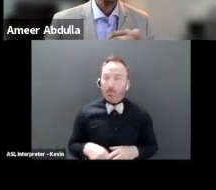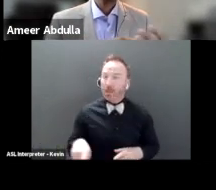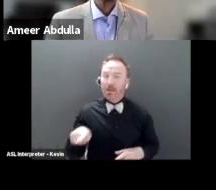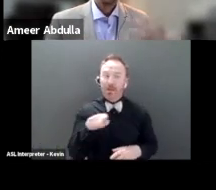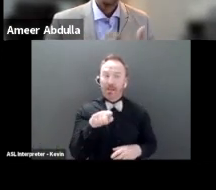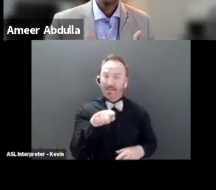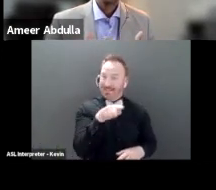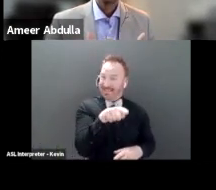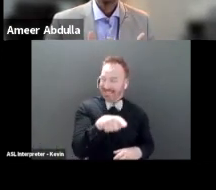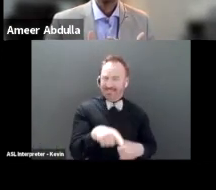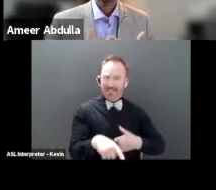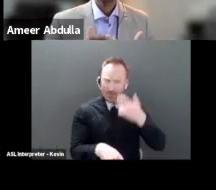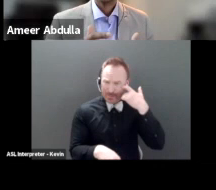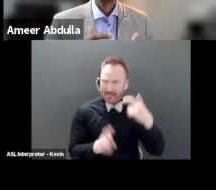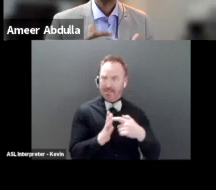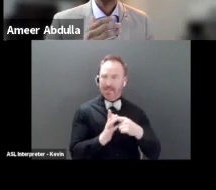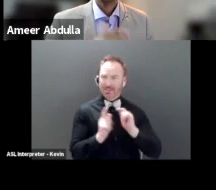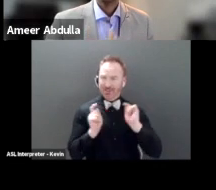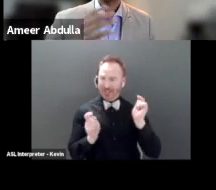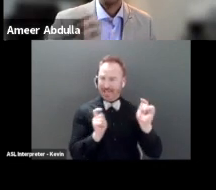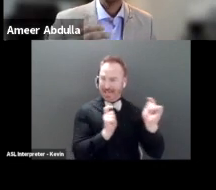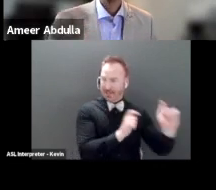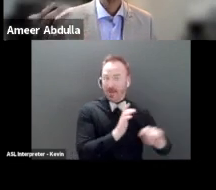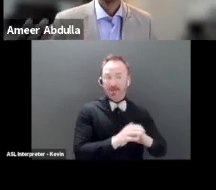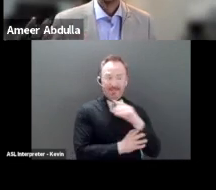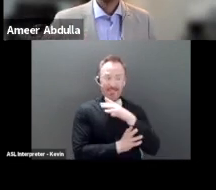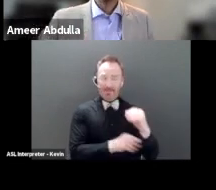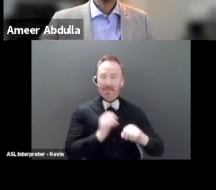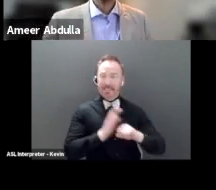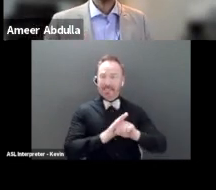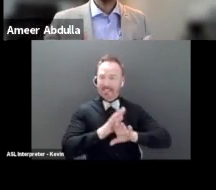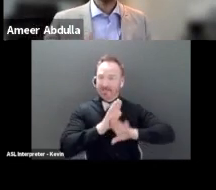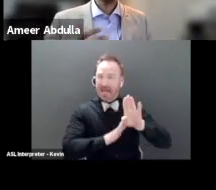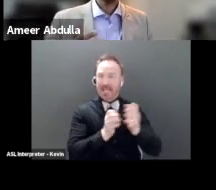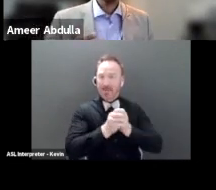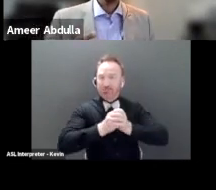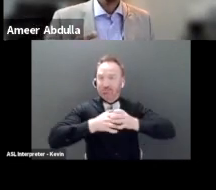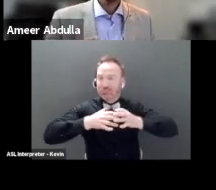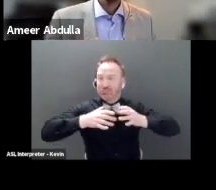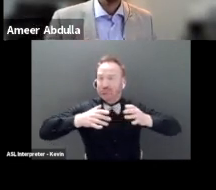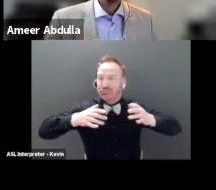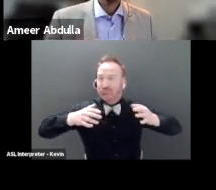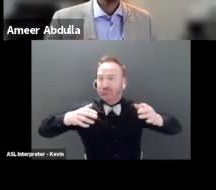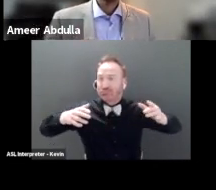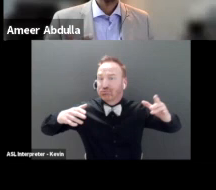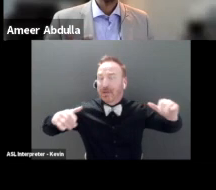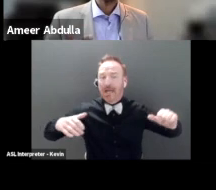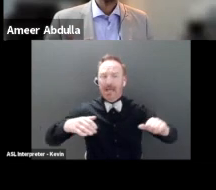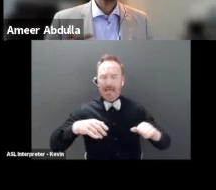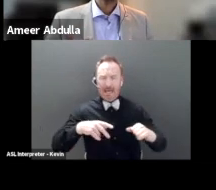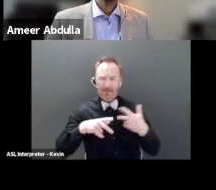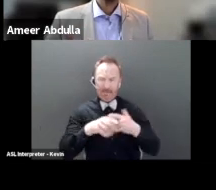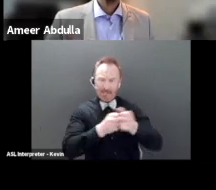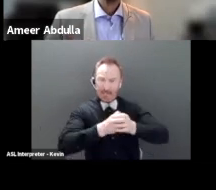distinctions change as a company grows and scales and now needs to, understand